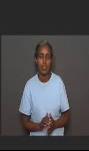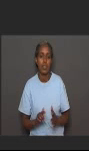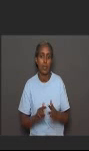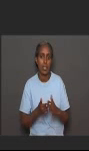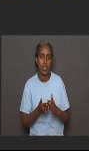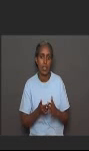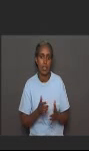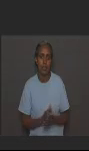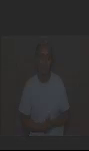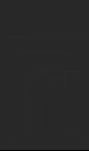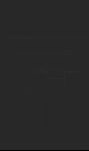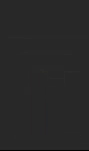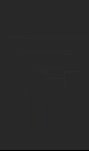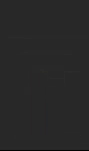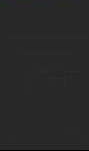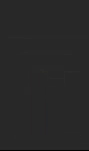Begin.